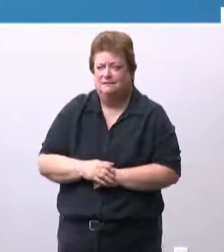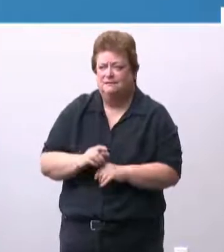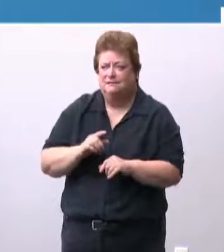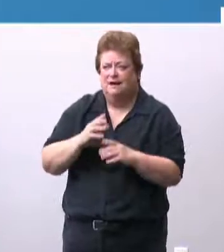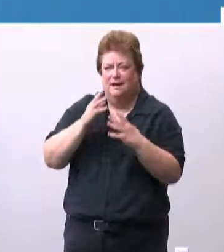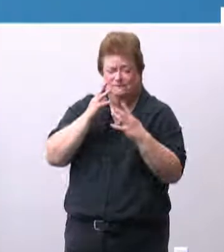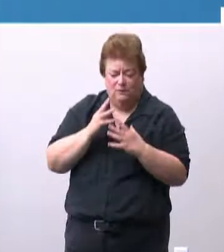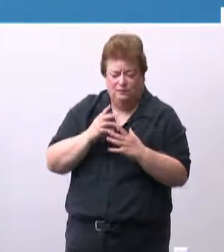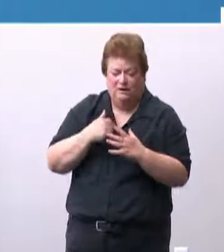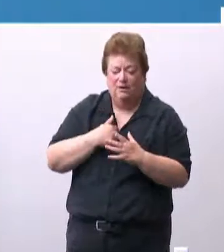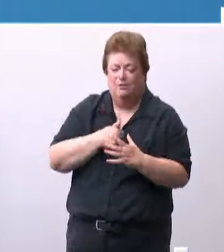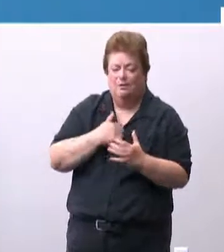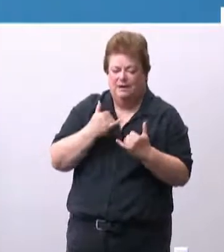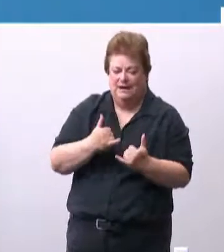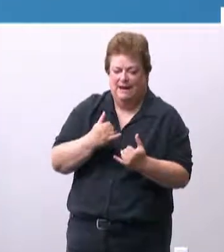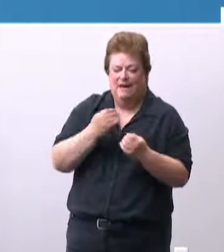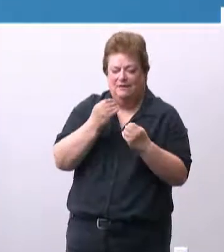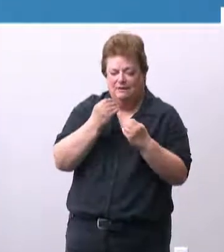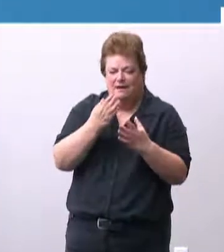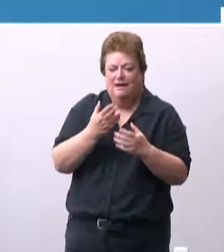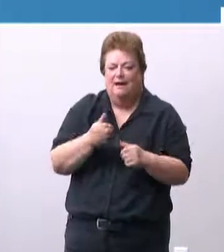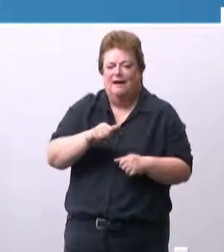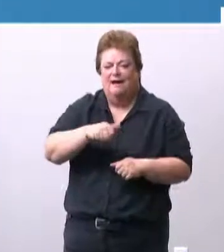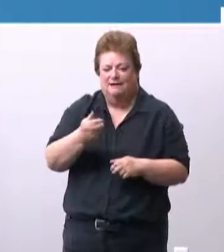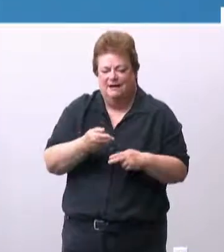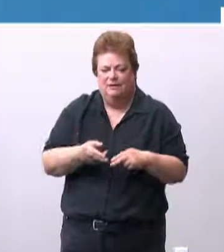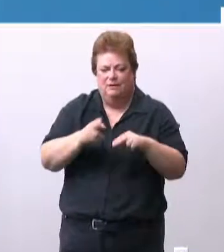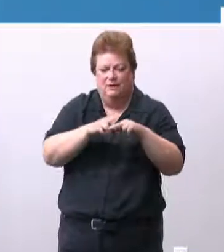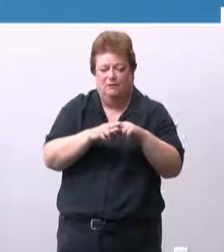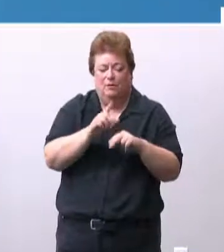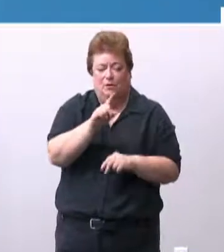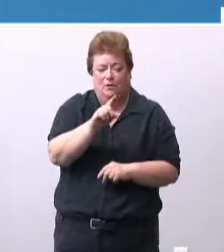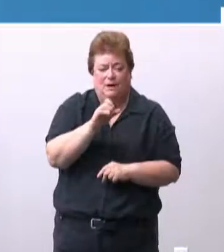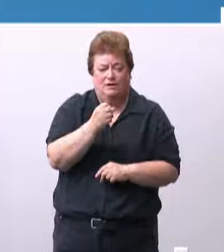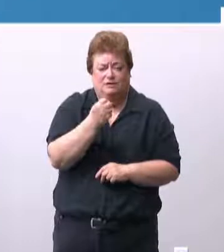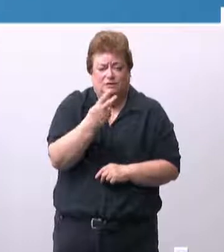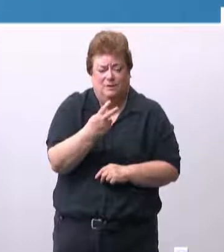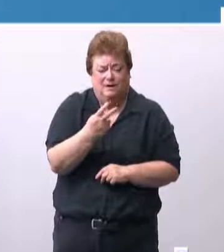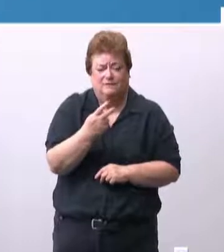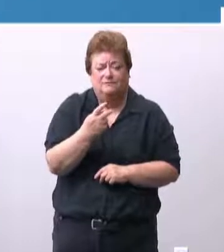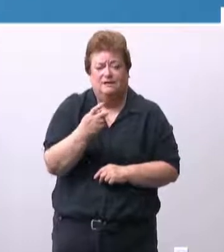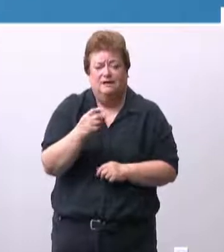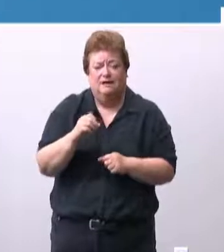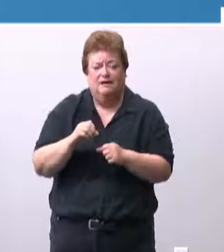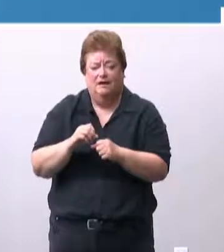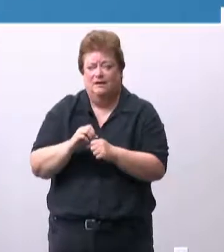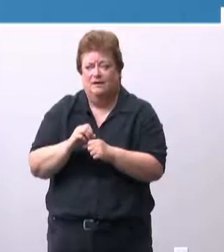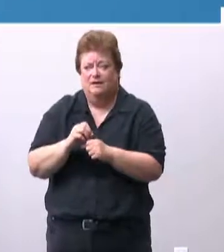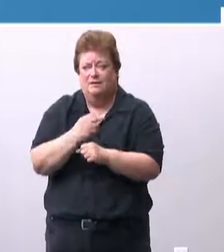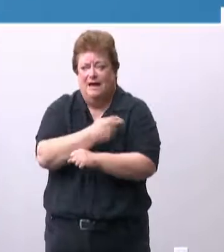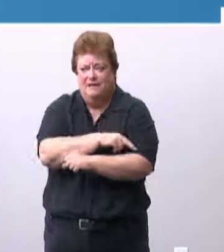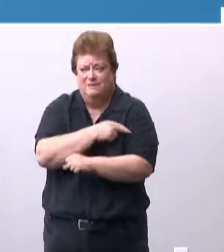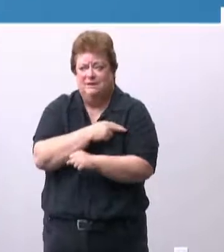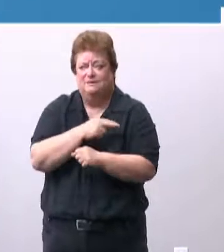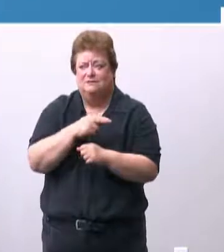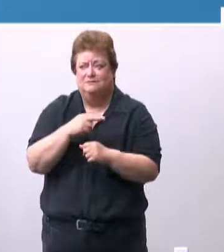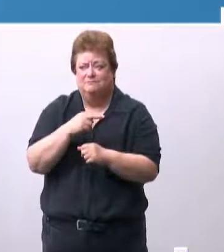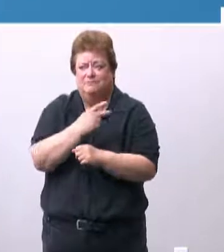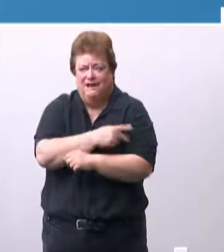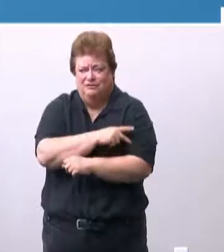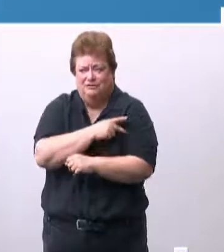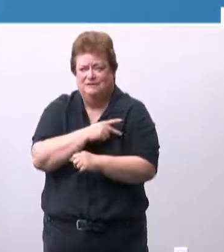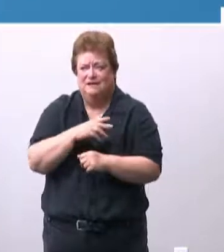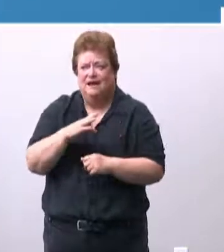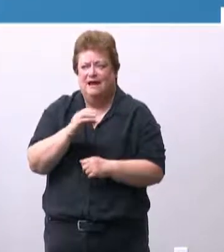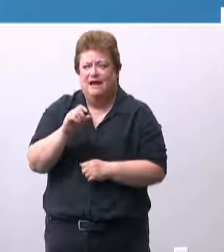Unfortunately, we are reporting another increase today with 112 COVID-19 patients in local hospitals